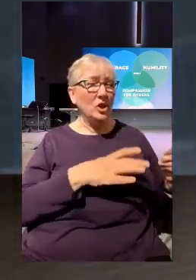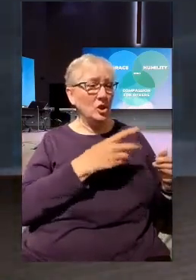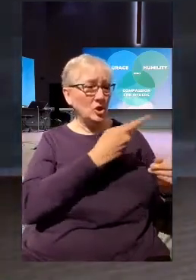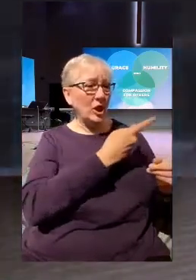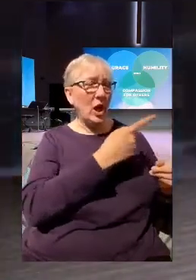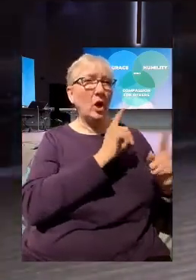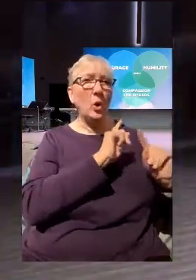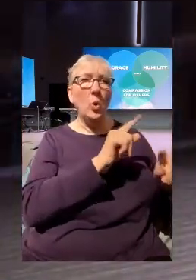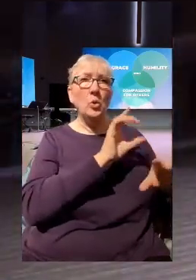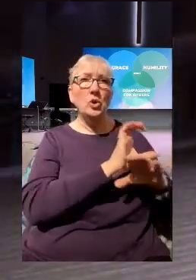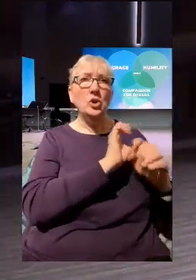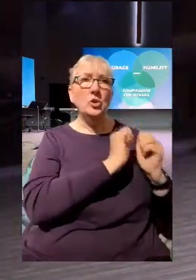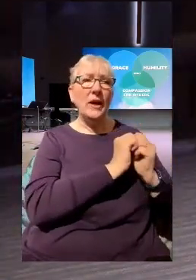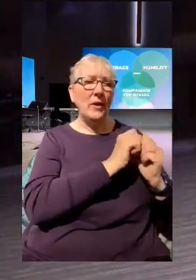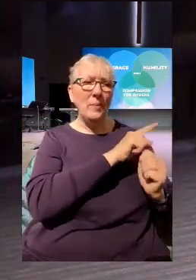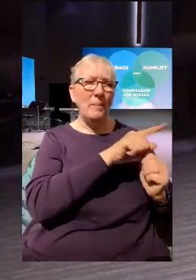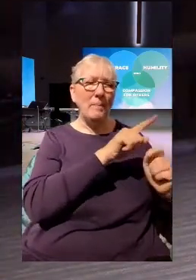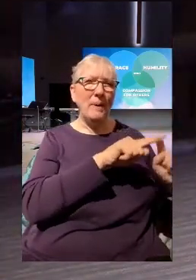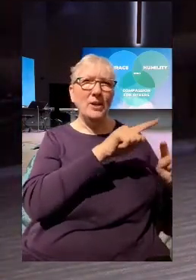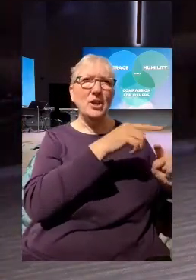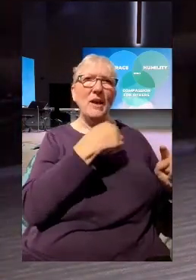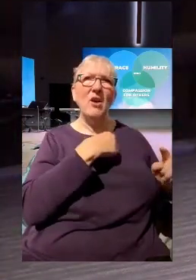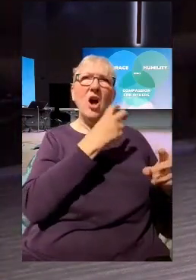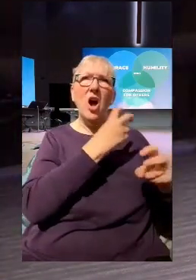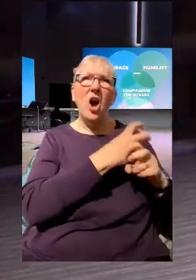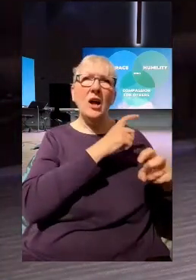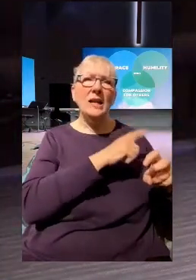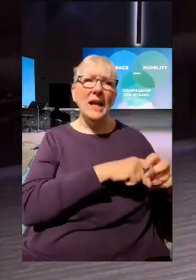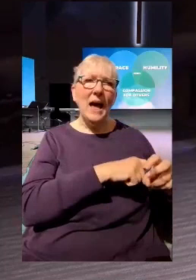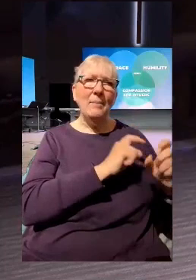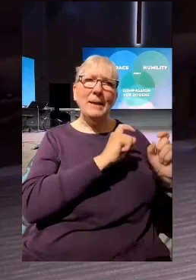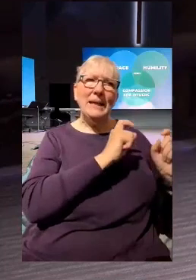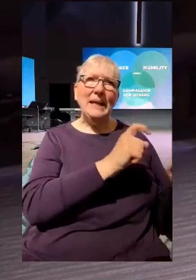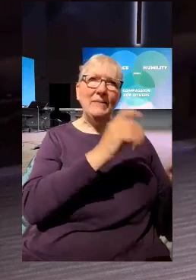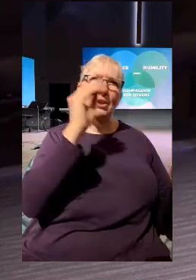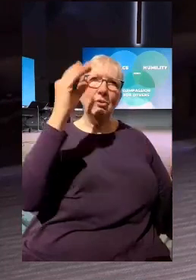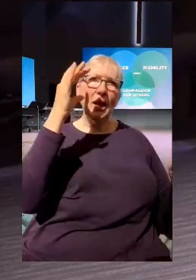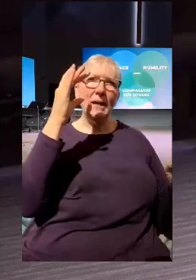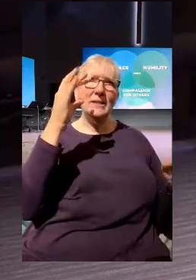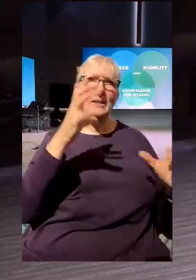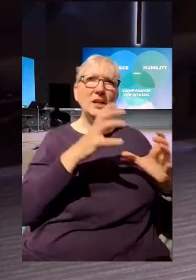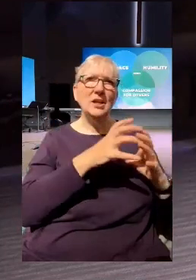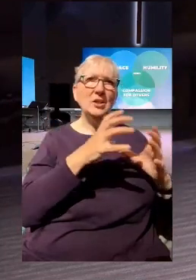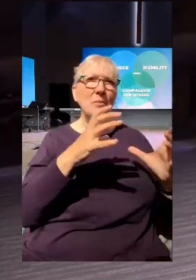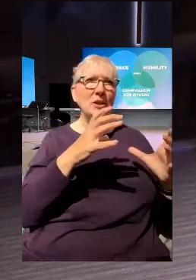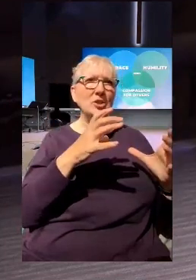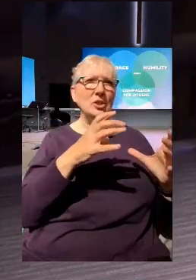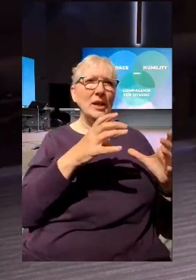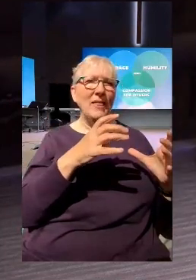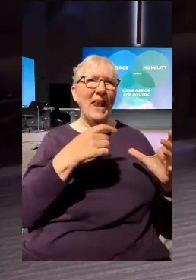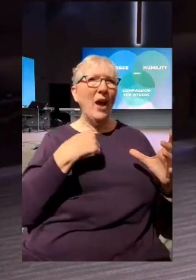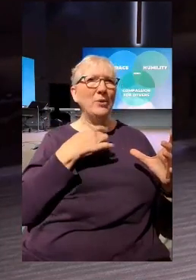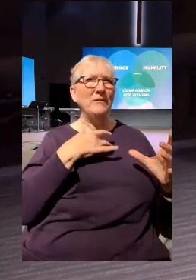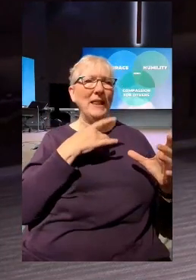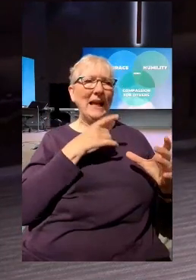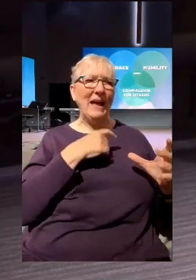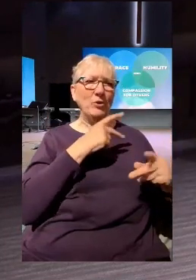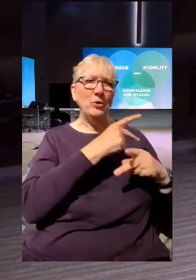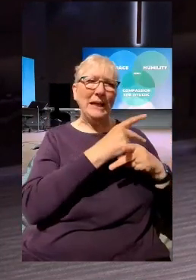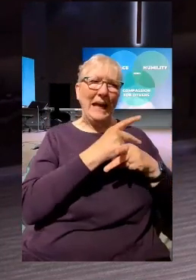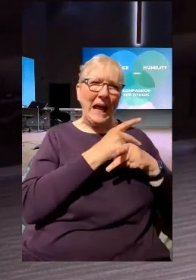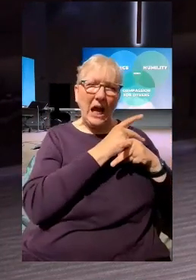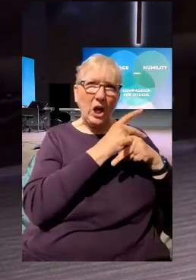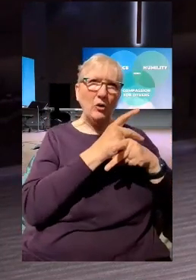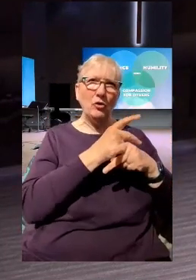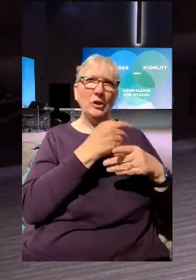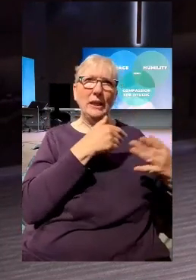but she had a really hard time extending grace, so much so that I was always walking on eggshells around her, because I just didn't know, am I going to say the wrong thing?